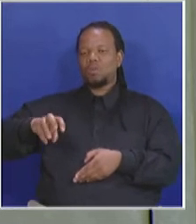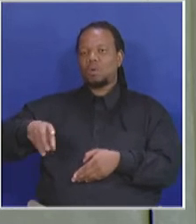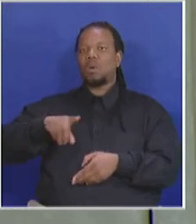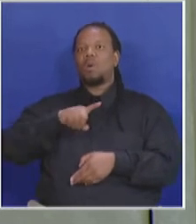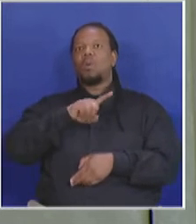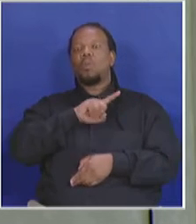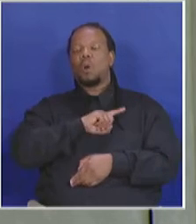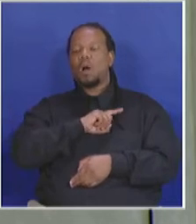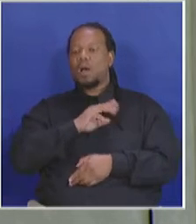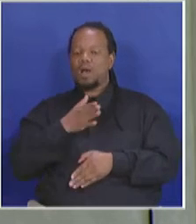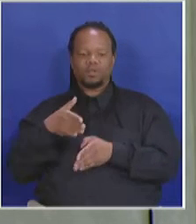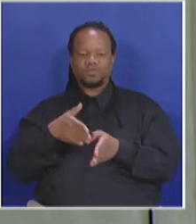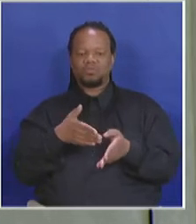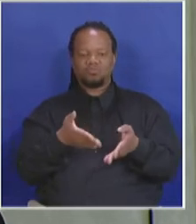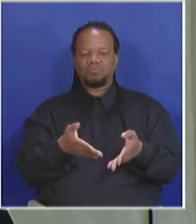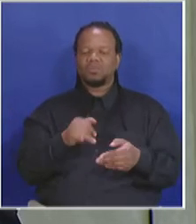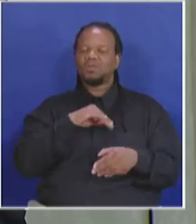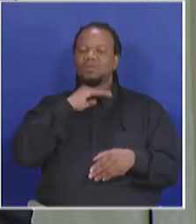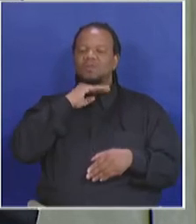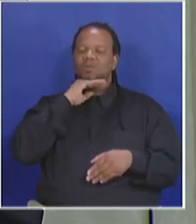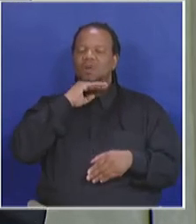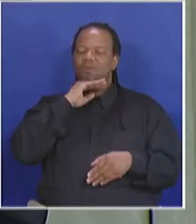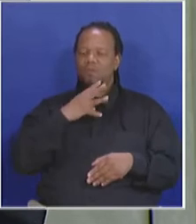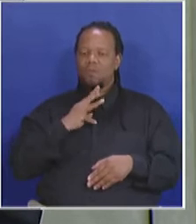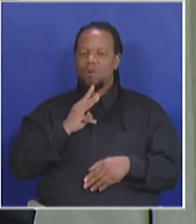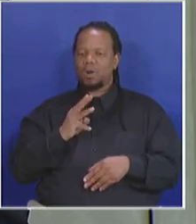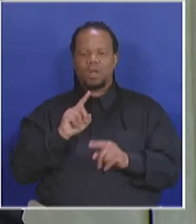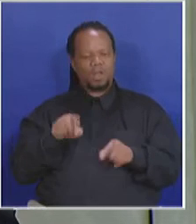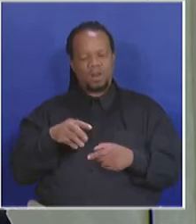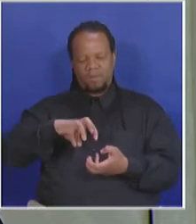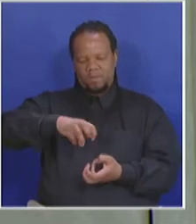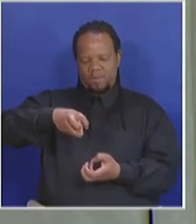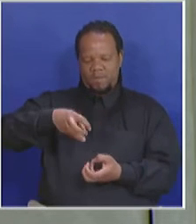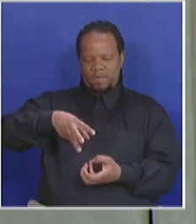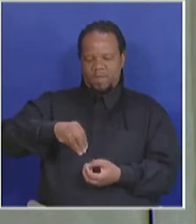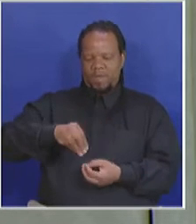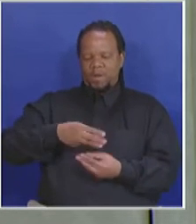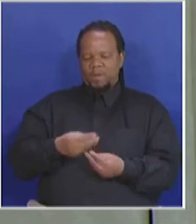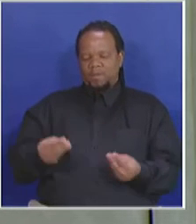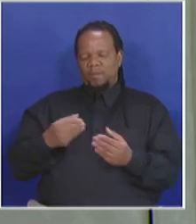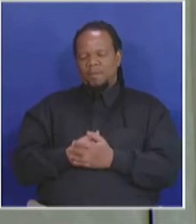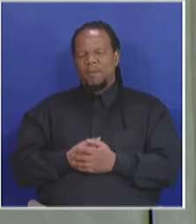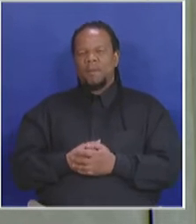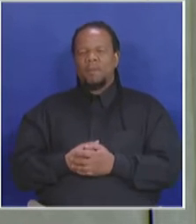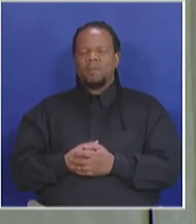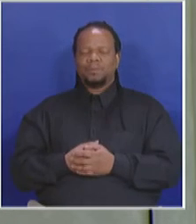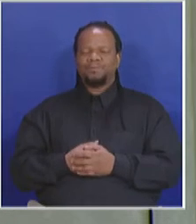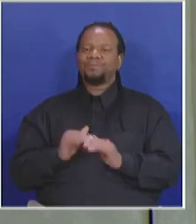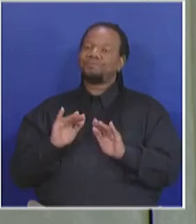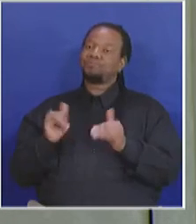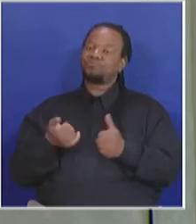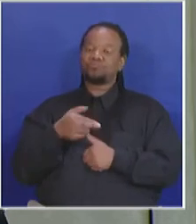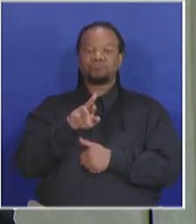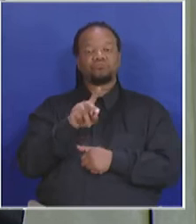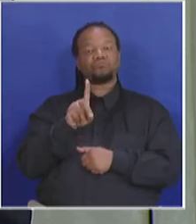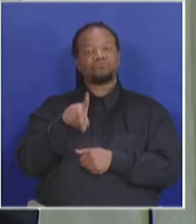don't have sufficient water in that area. There is as well a standing RDP standard